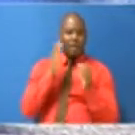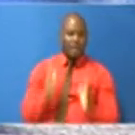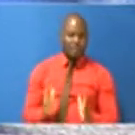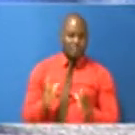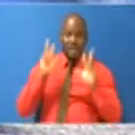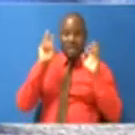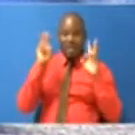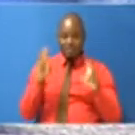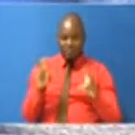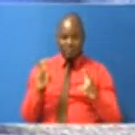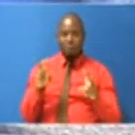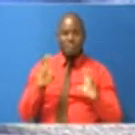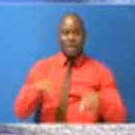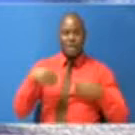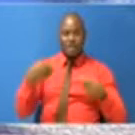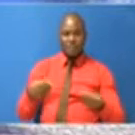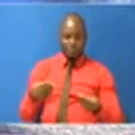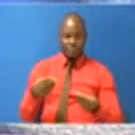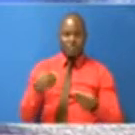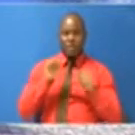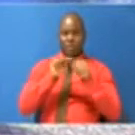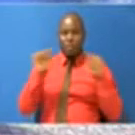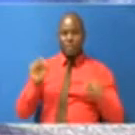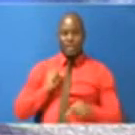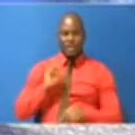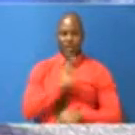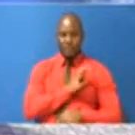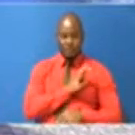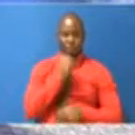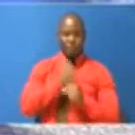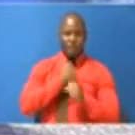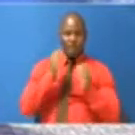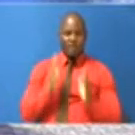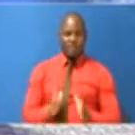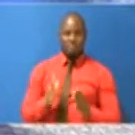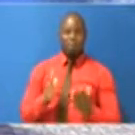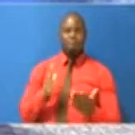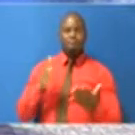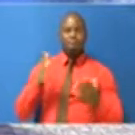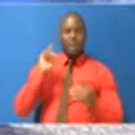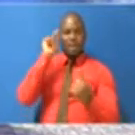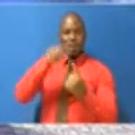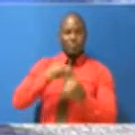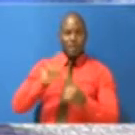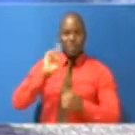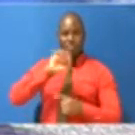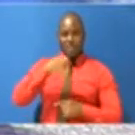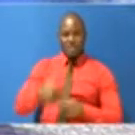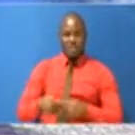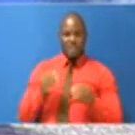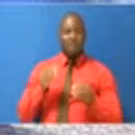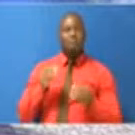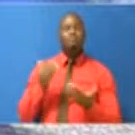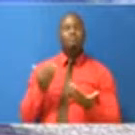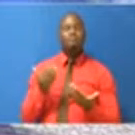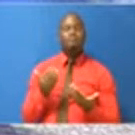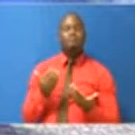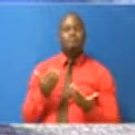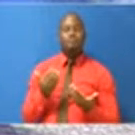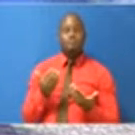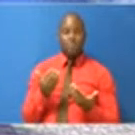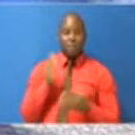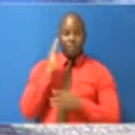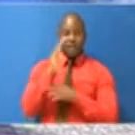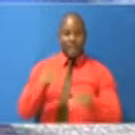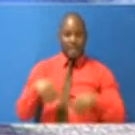the issue of productivity to make those staff workers the workers of nairobi city county that they